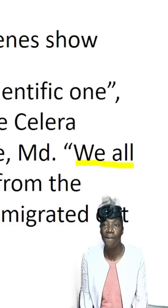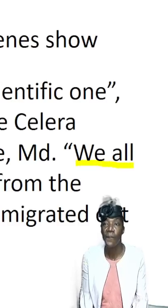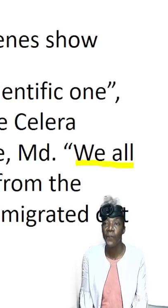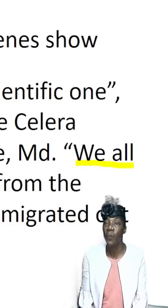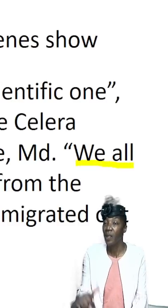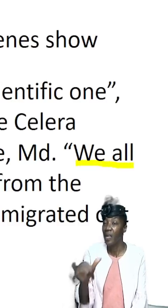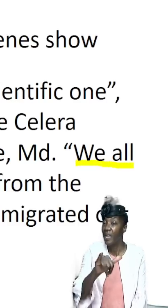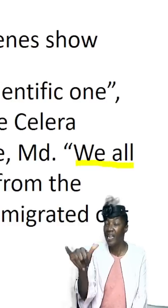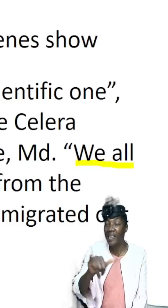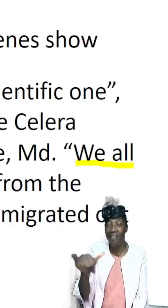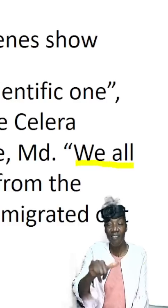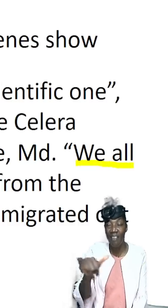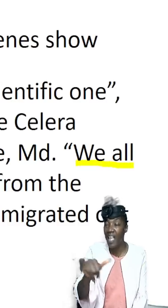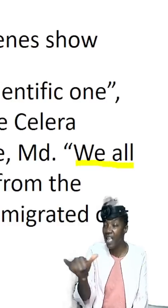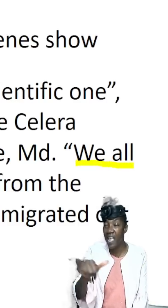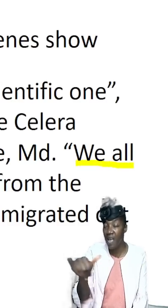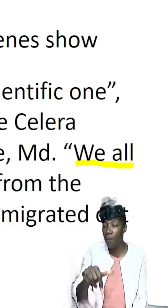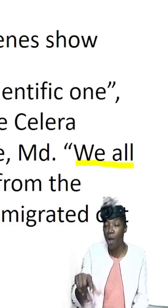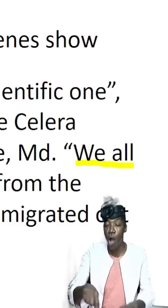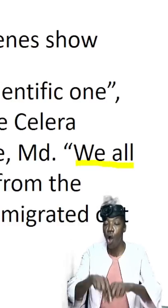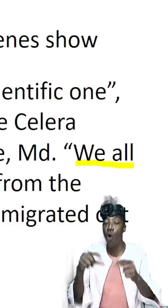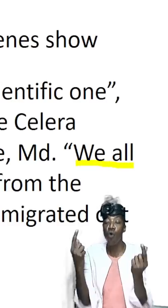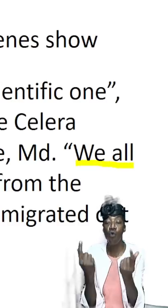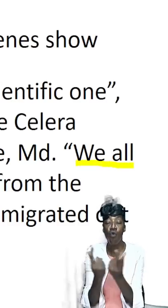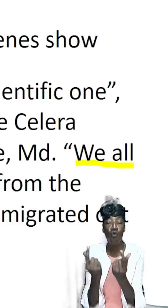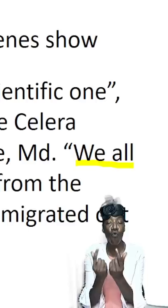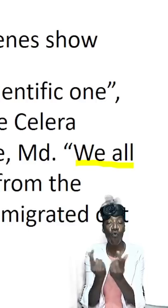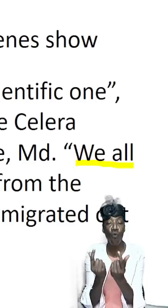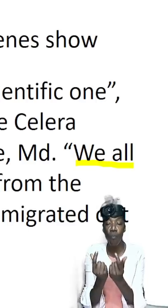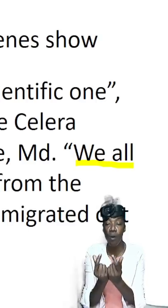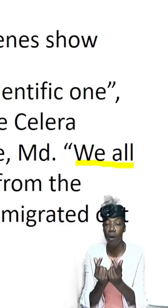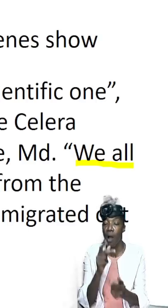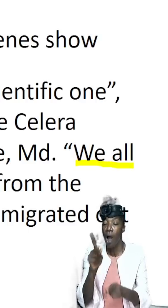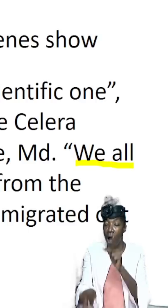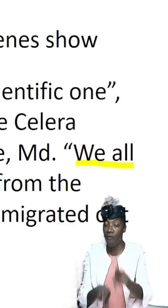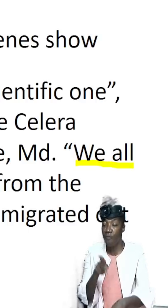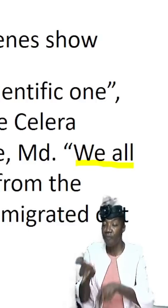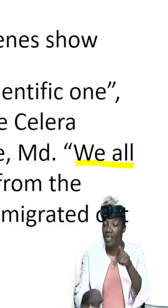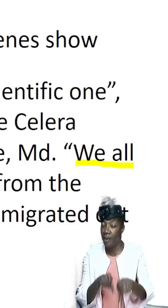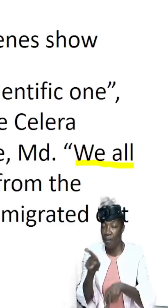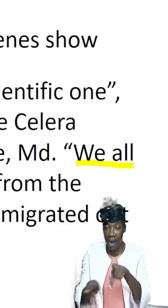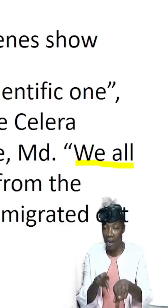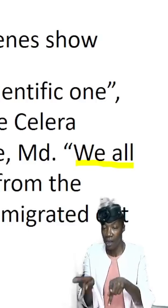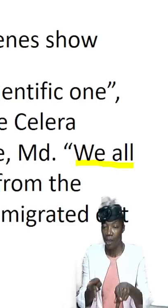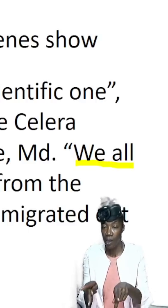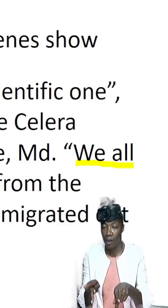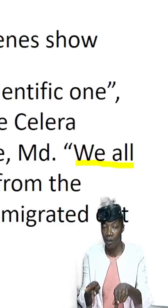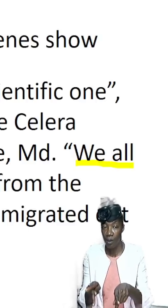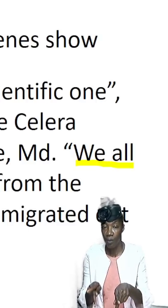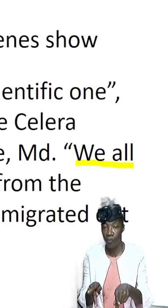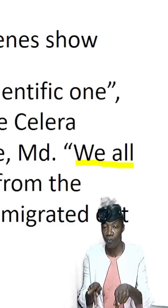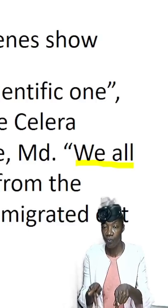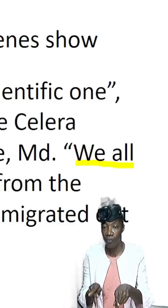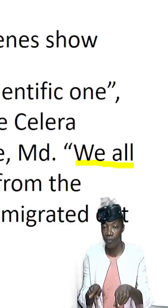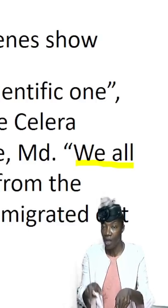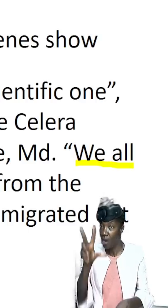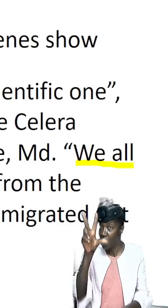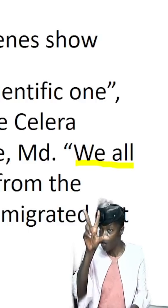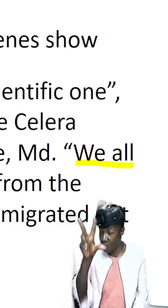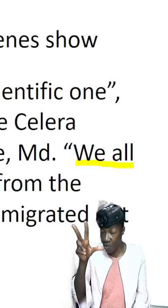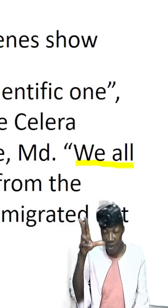the same group of people, Shem, Ham, and Japheth. And they, as part